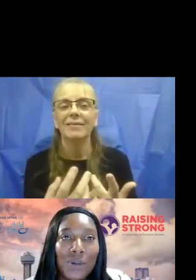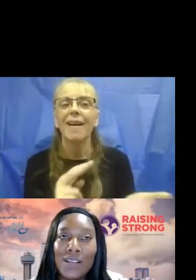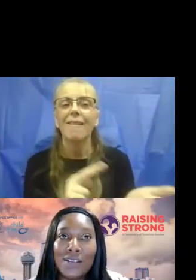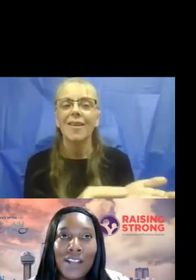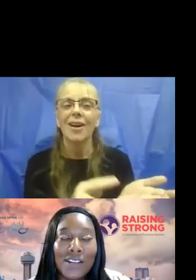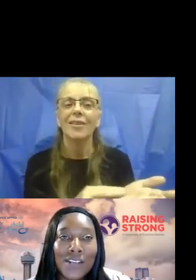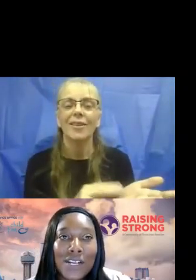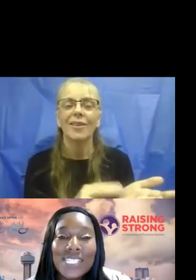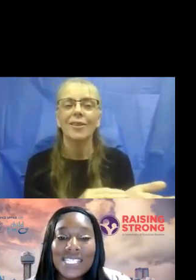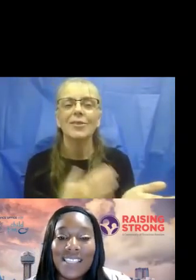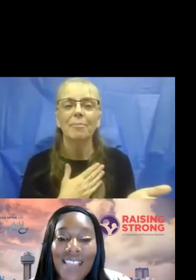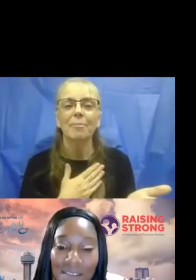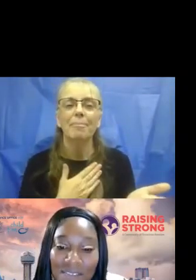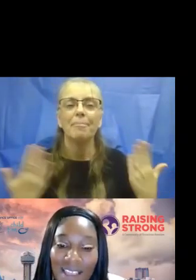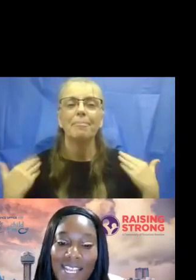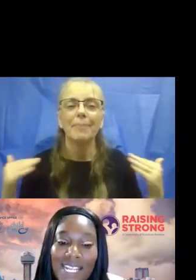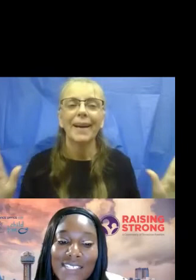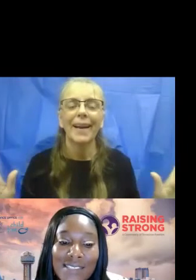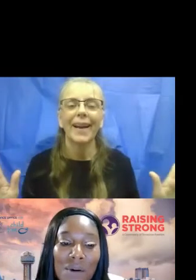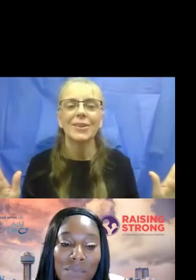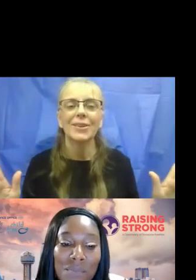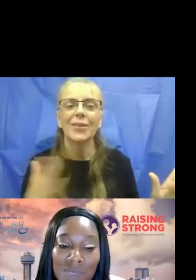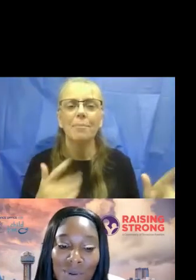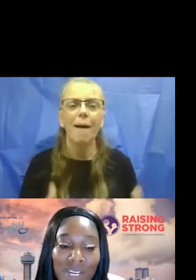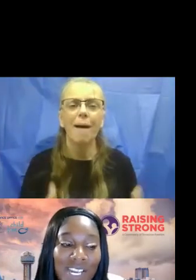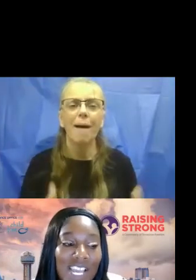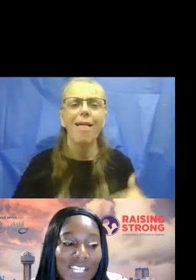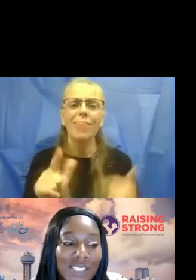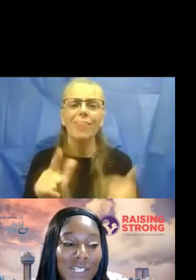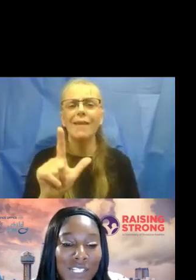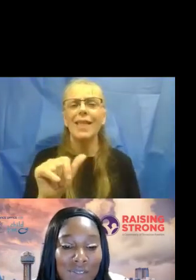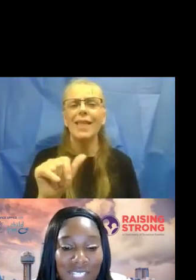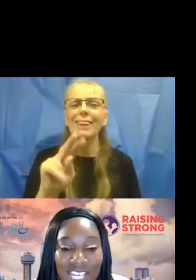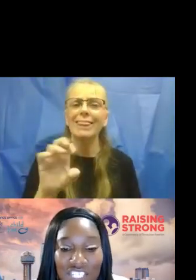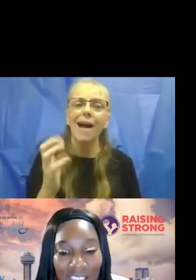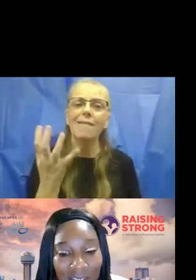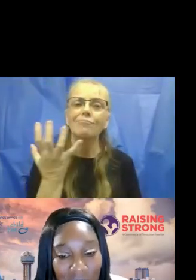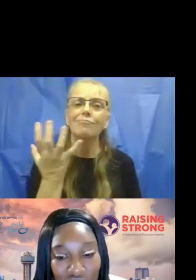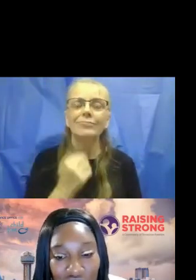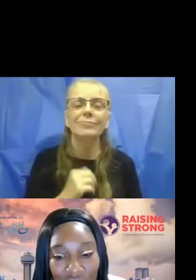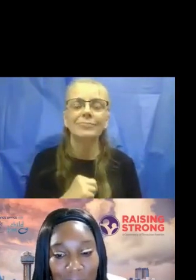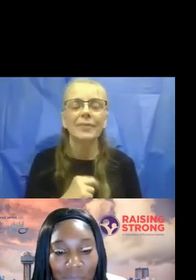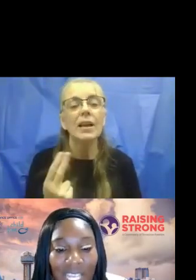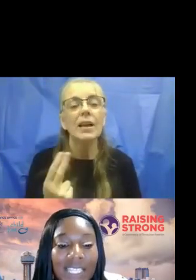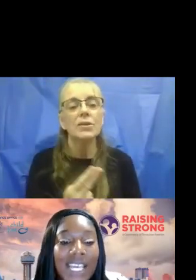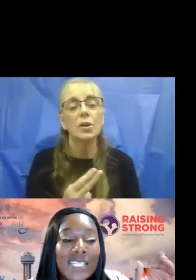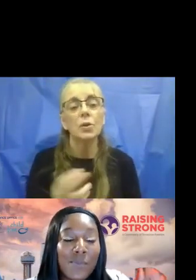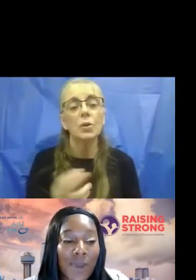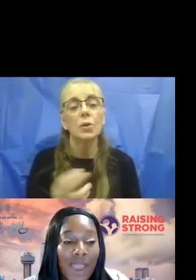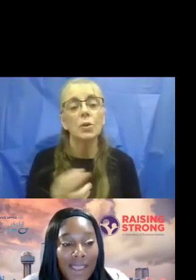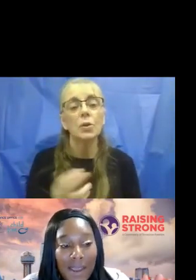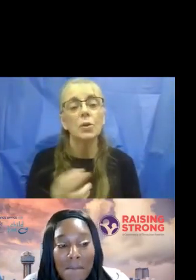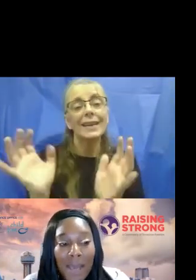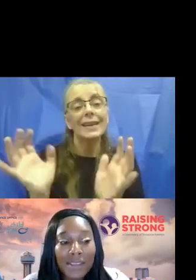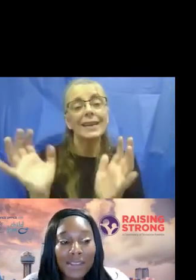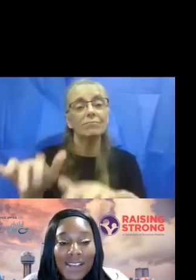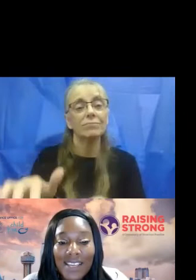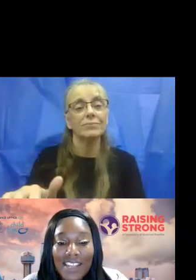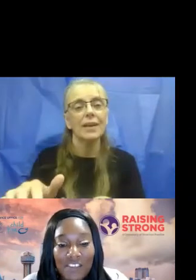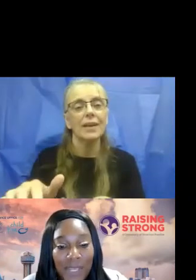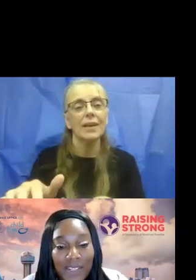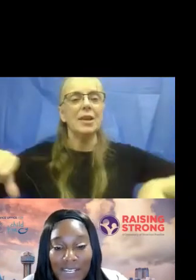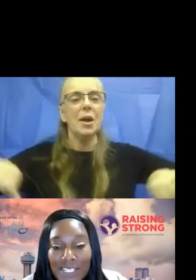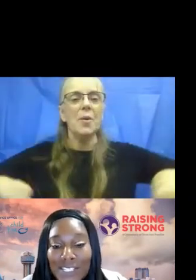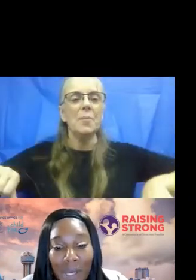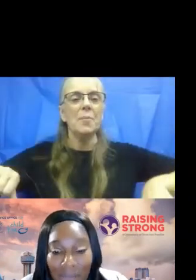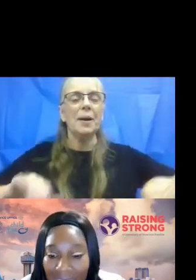angel. Our nurse is a lifeline and so much more. So use that chat feature and let's brag about your